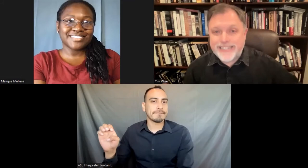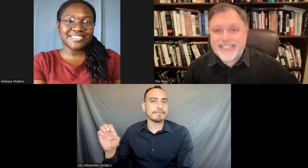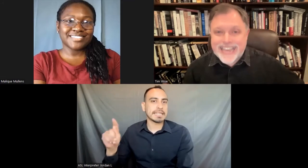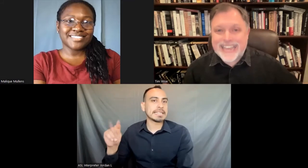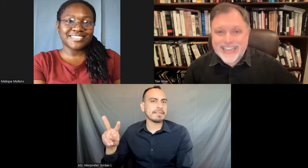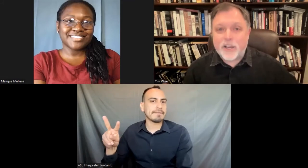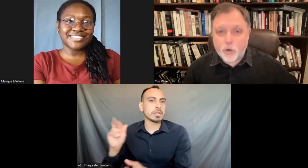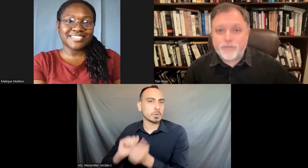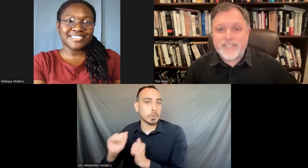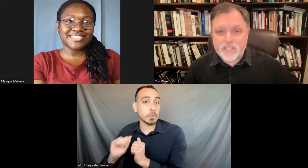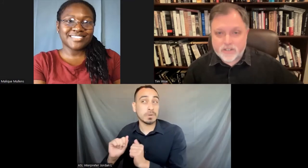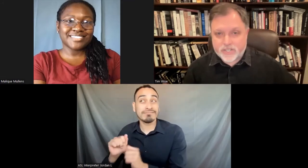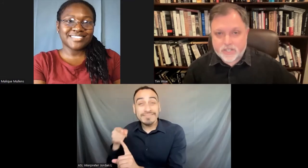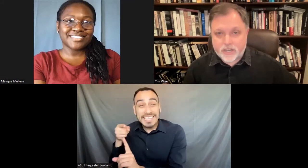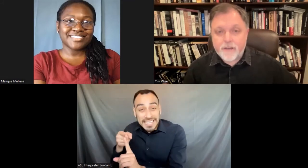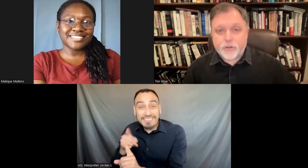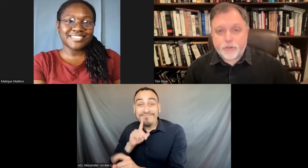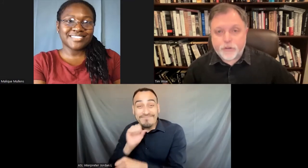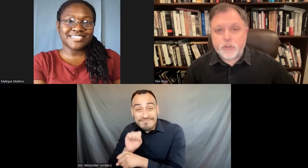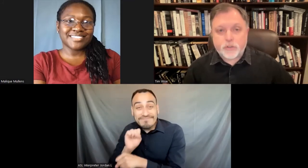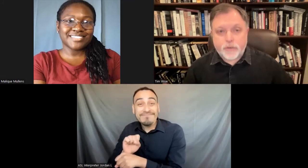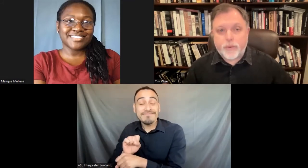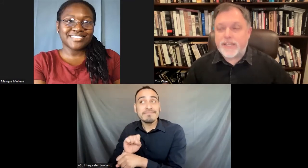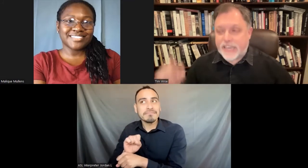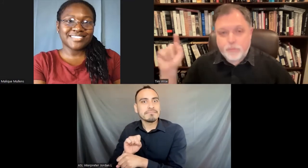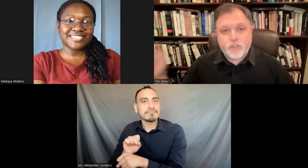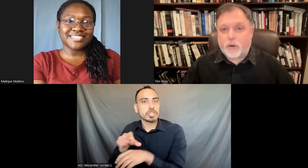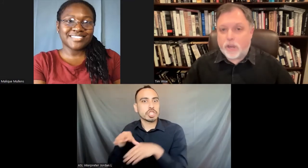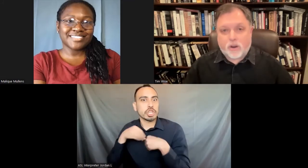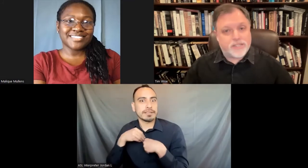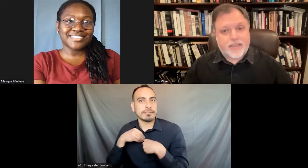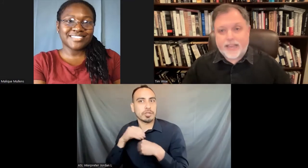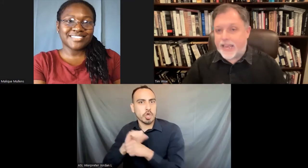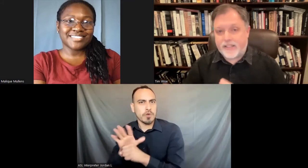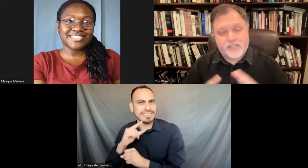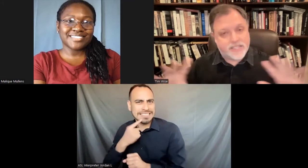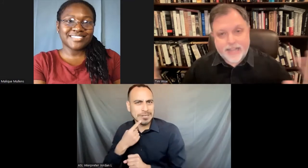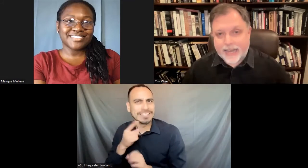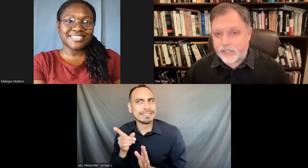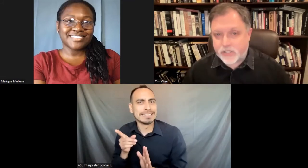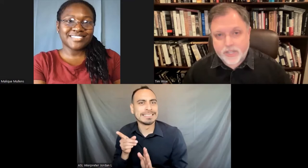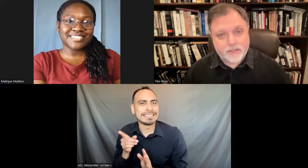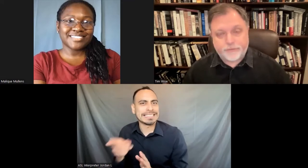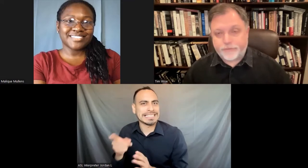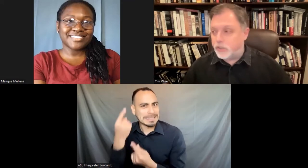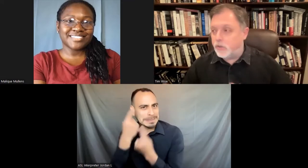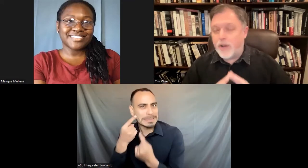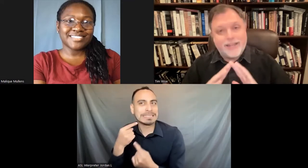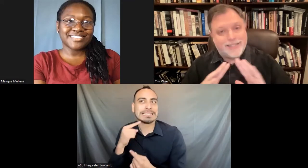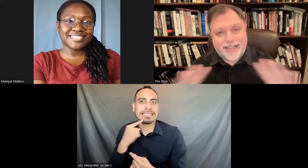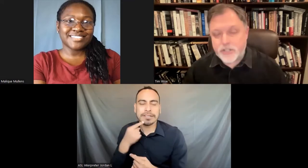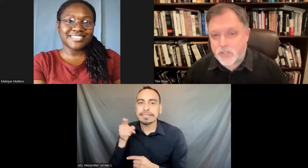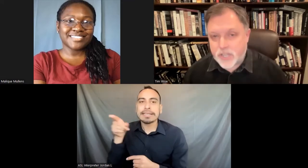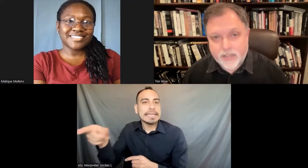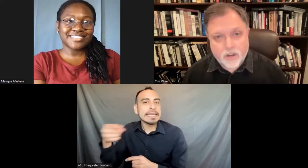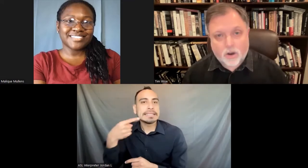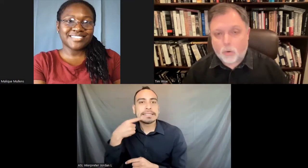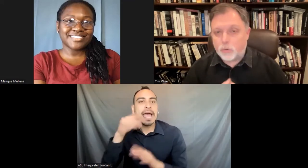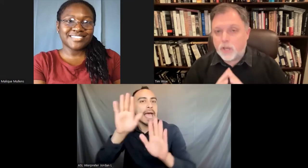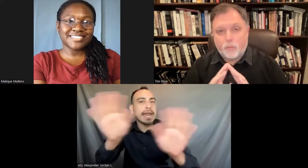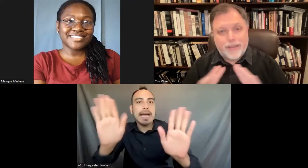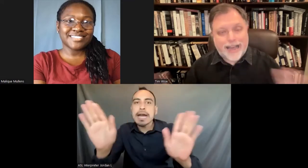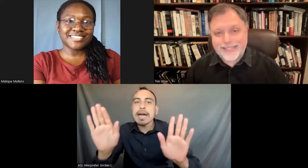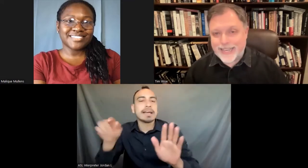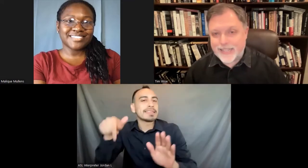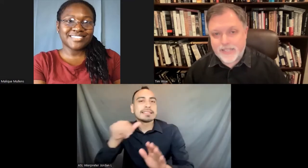had been taking COVID seriously. For the first 3 weeks, he was going on saying, hey, this is not just like the flu. It's not just like a